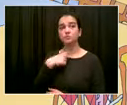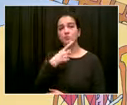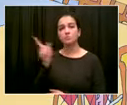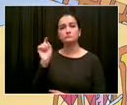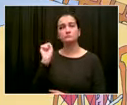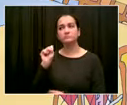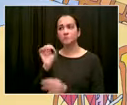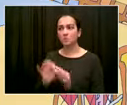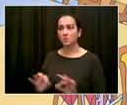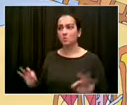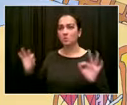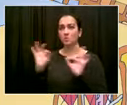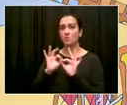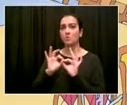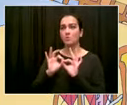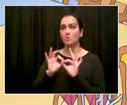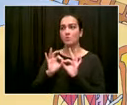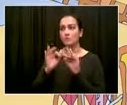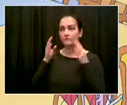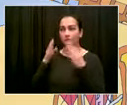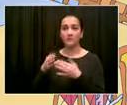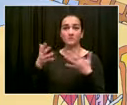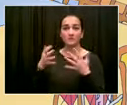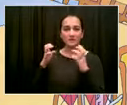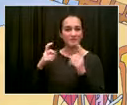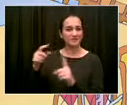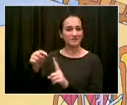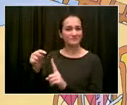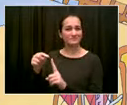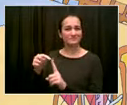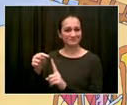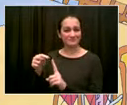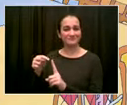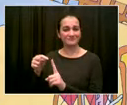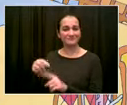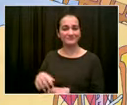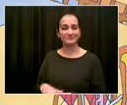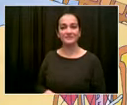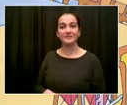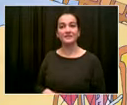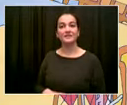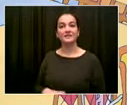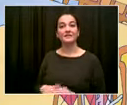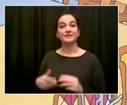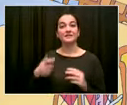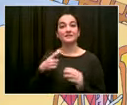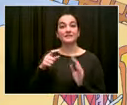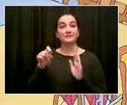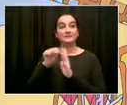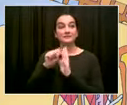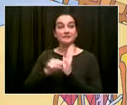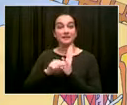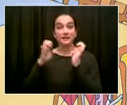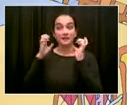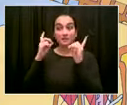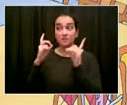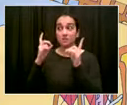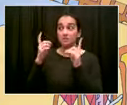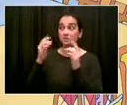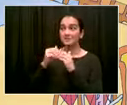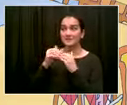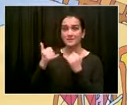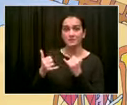about a very different vision for education in the state. Obviously, it will affect every child in the city as well. We've got to do